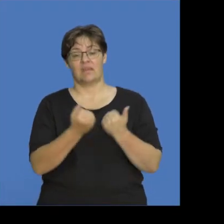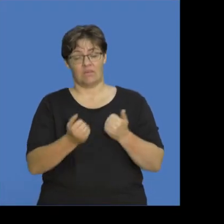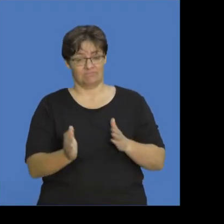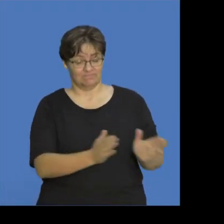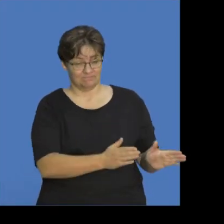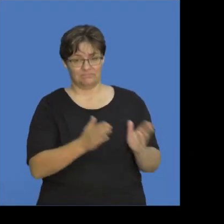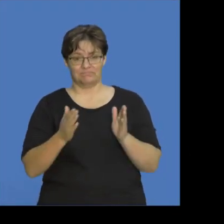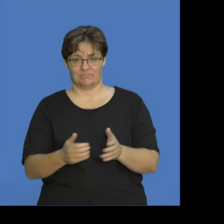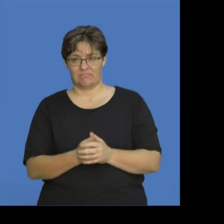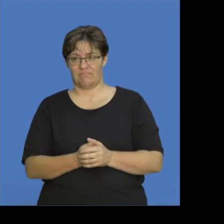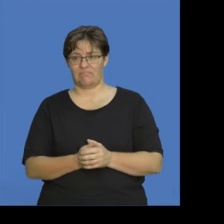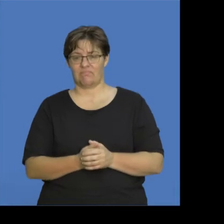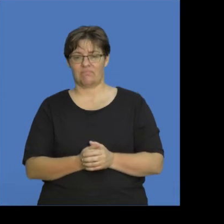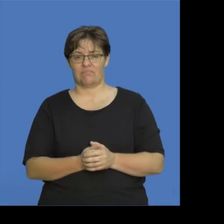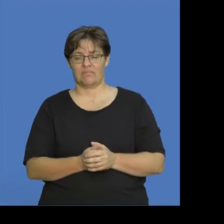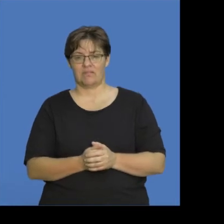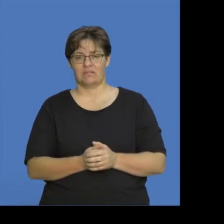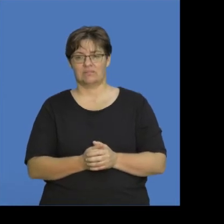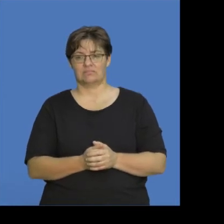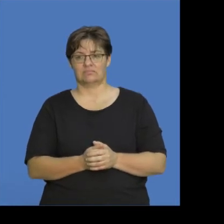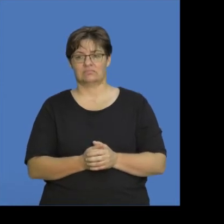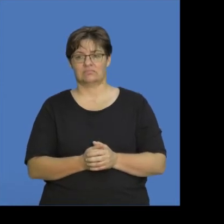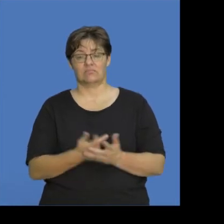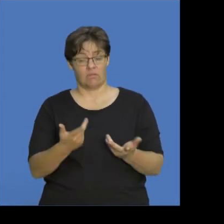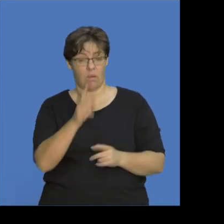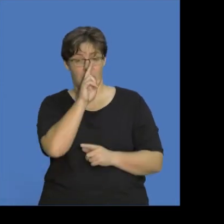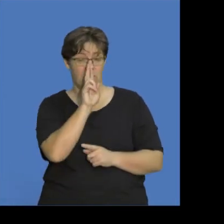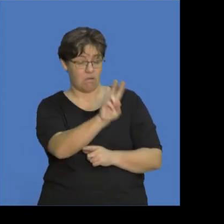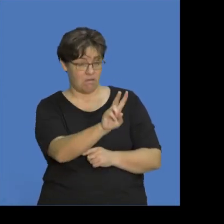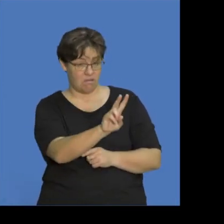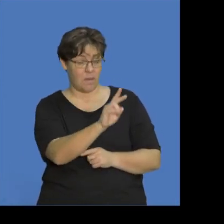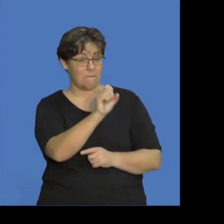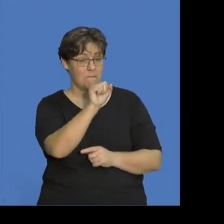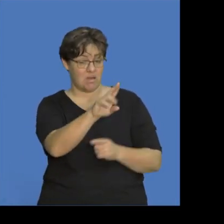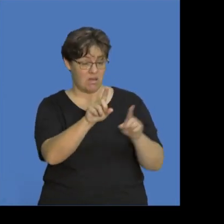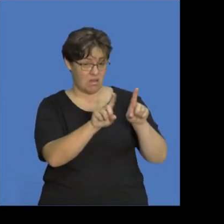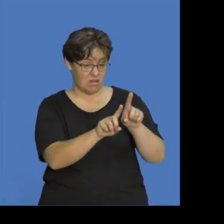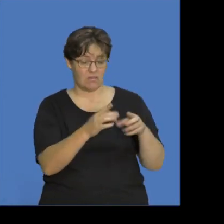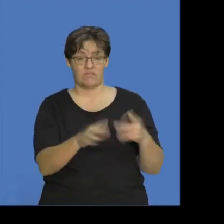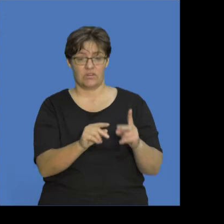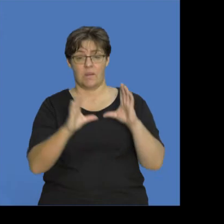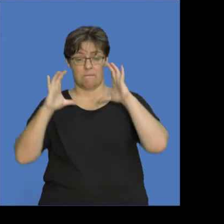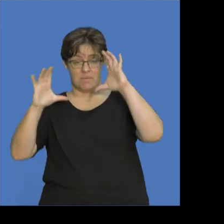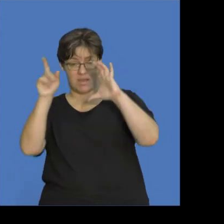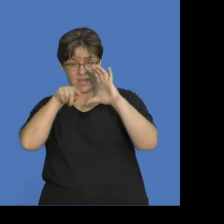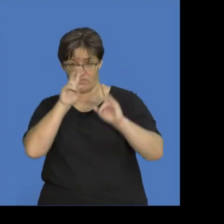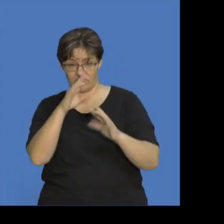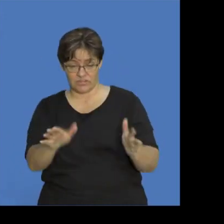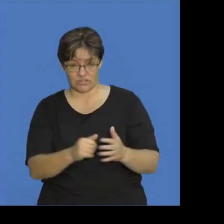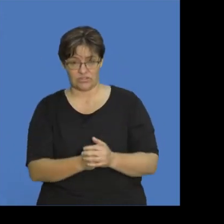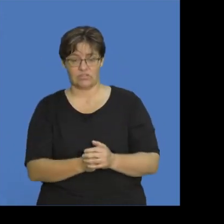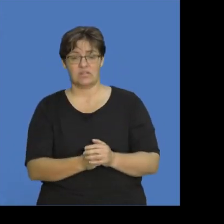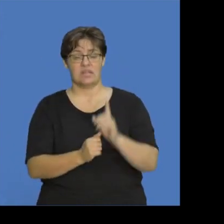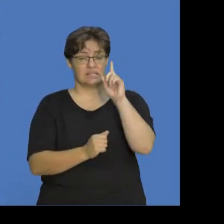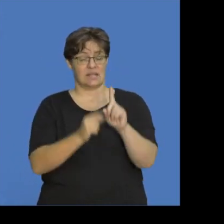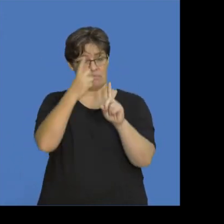So now we're going to look at the scatter plot. So we looked at the bar, we look at the pie, we